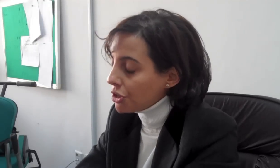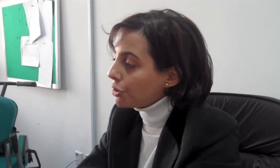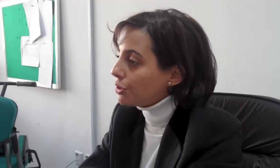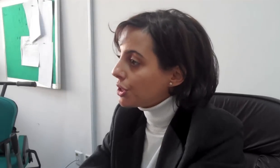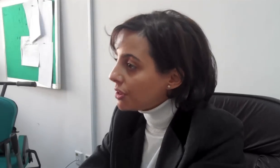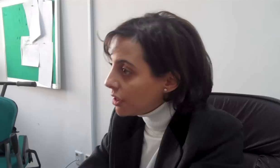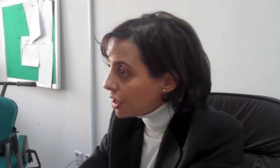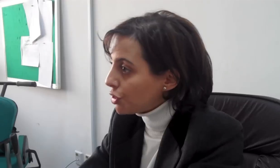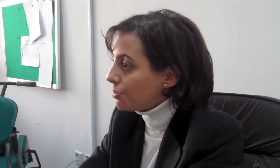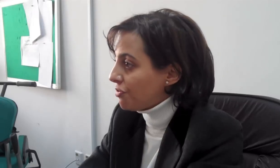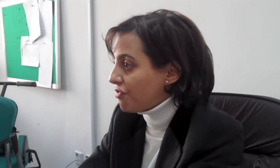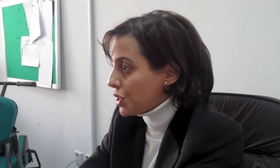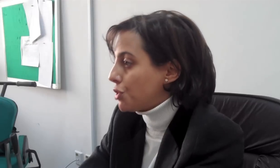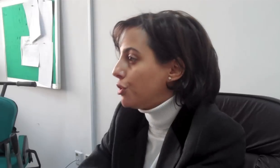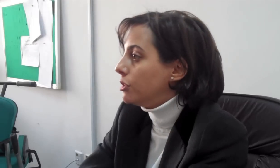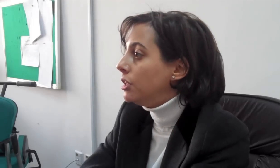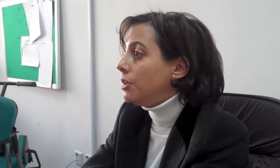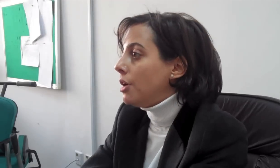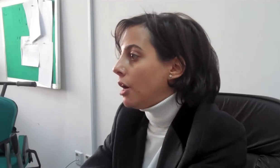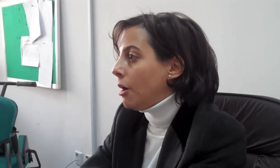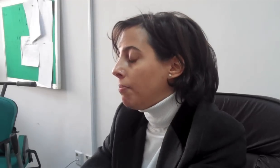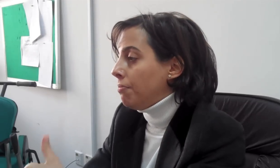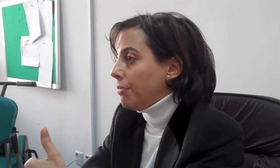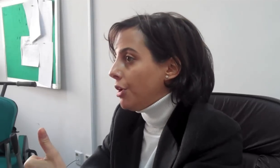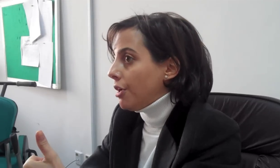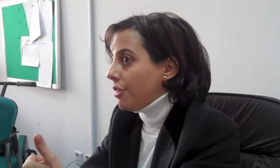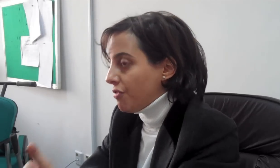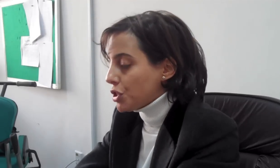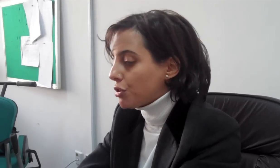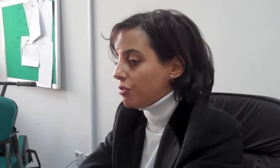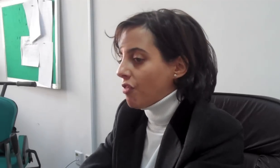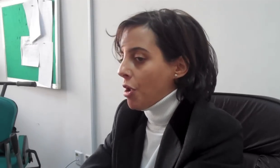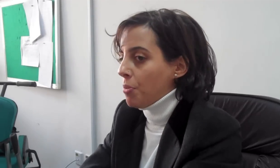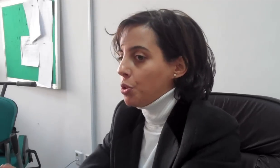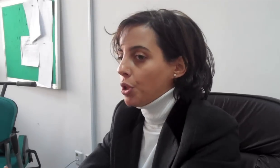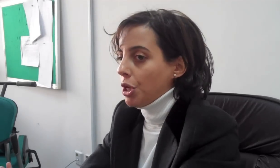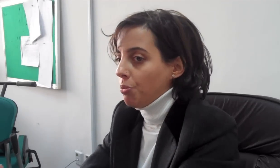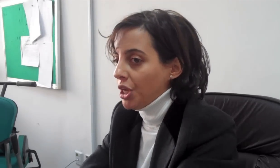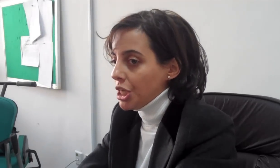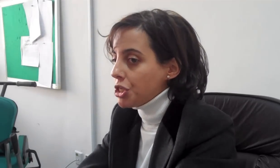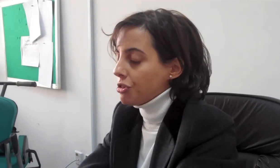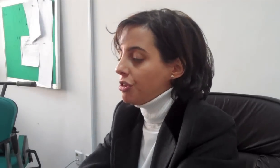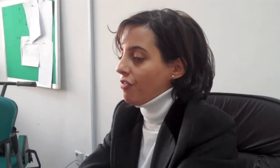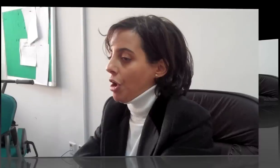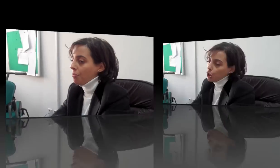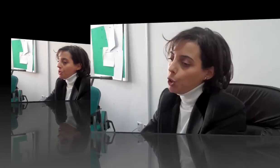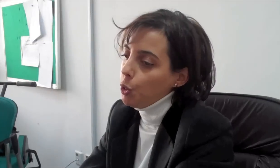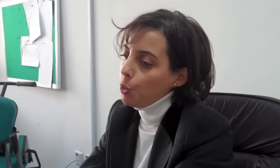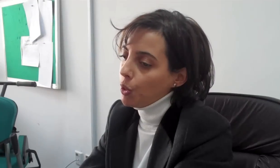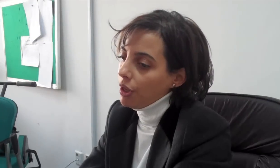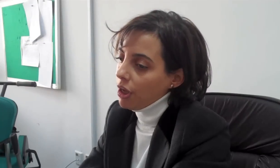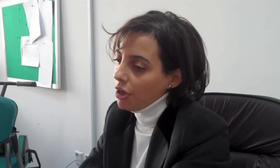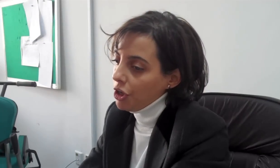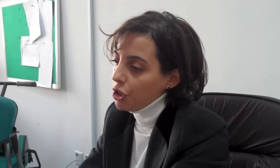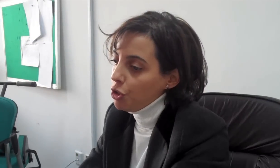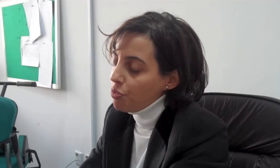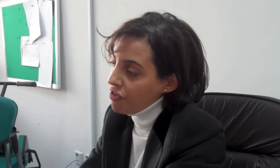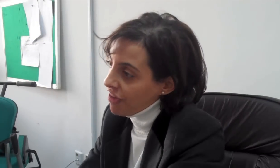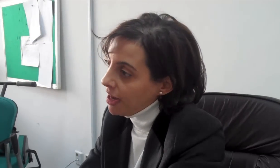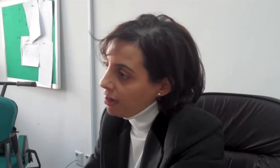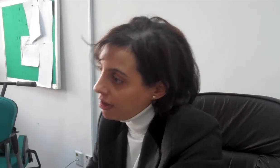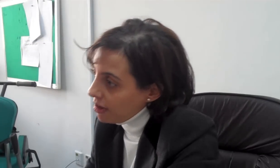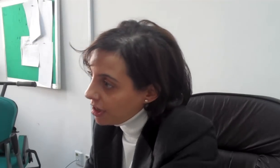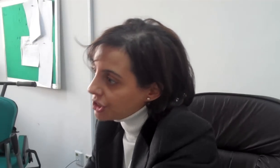if we have obstacles in terms of physical, the physical environment or the communicational environment,